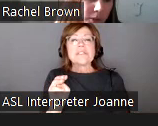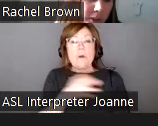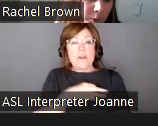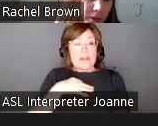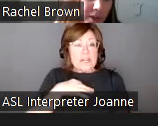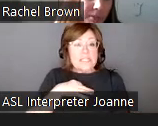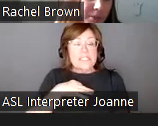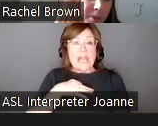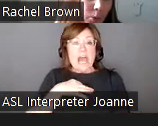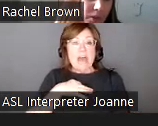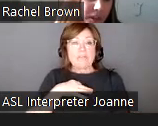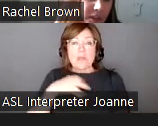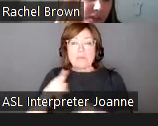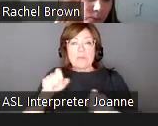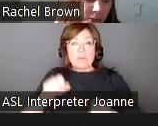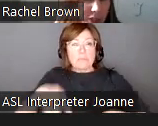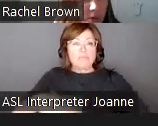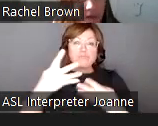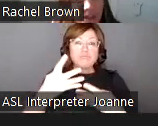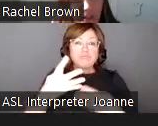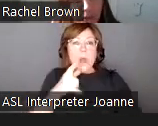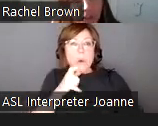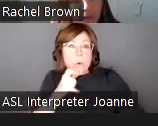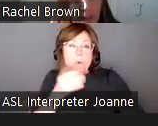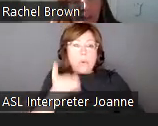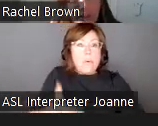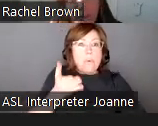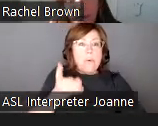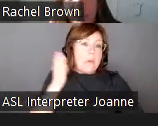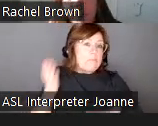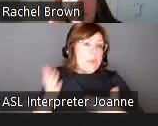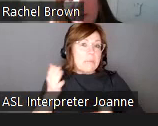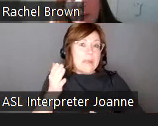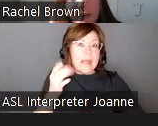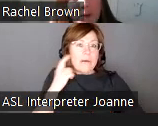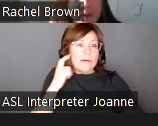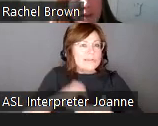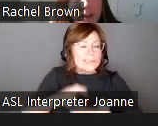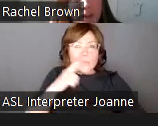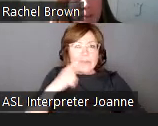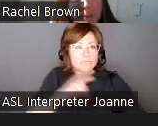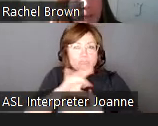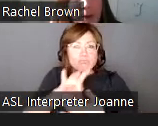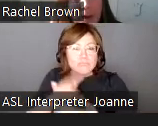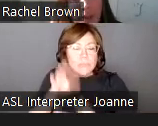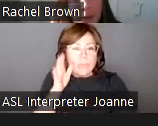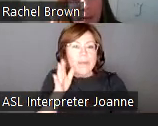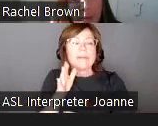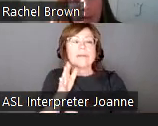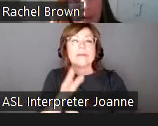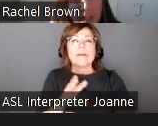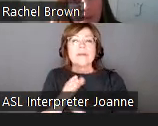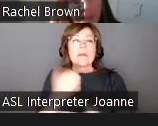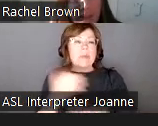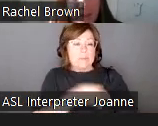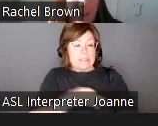they're working with and maybe more likely to reach out if they see a friendly face, or, you know, you post a bio about one of